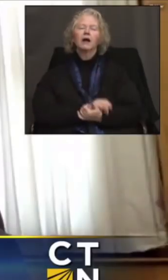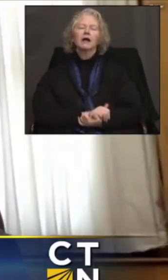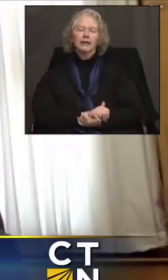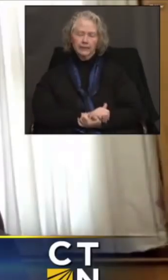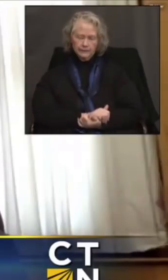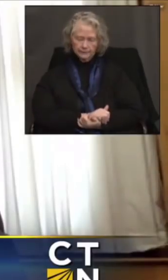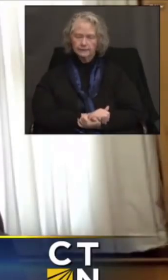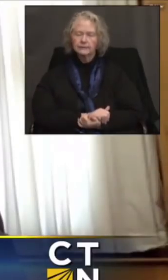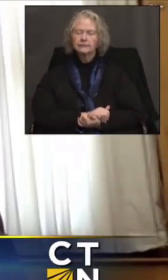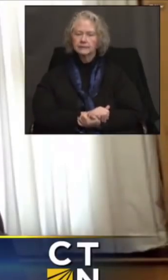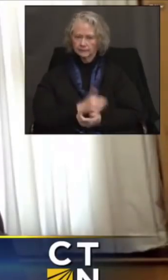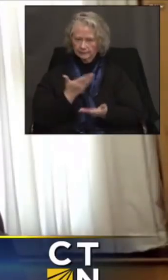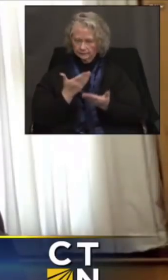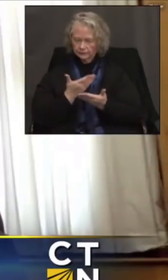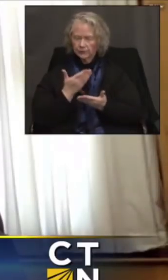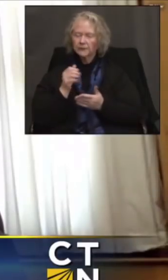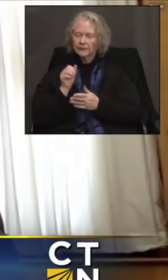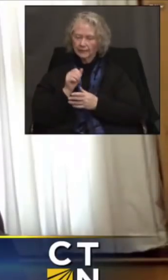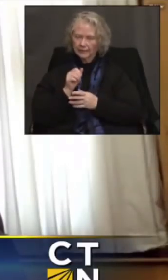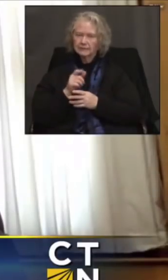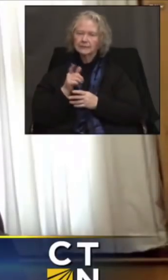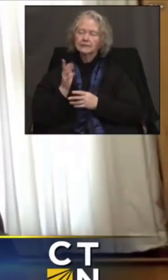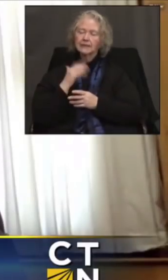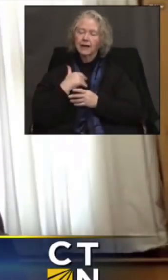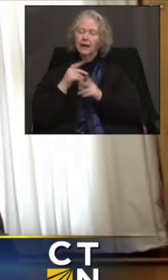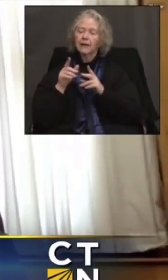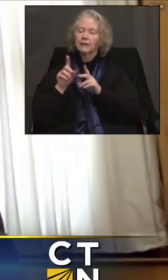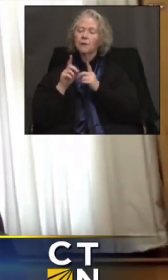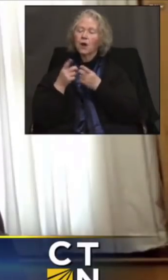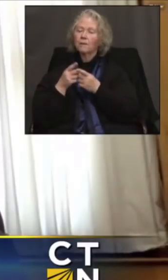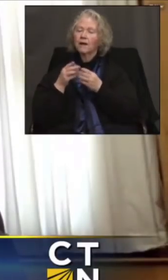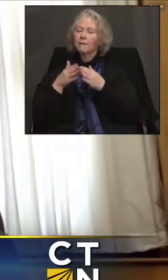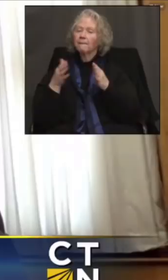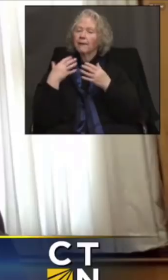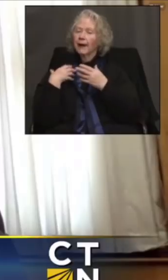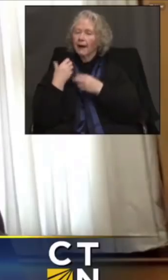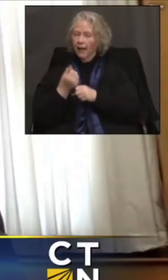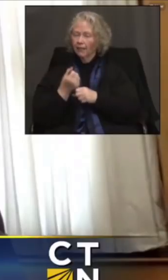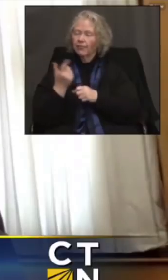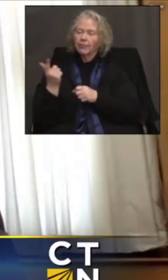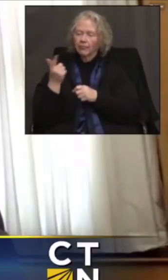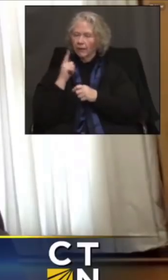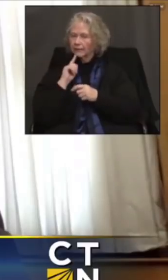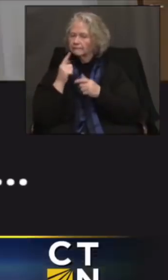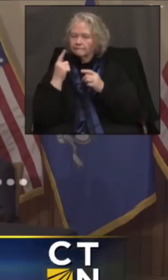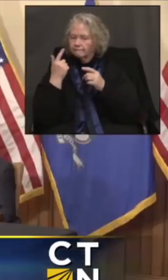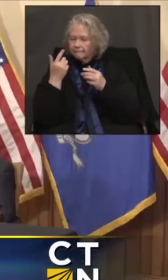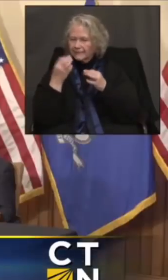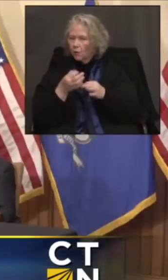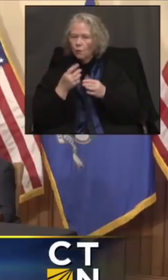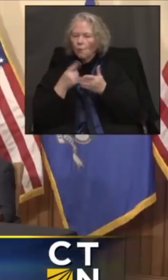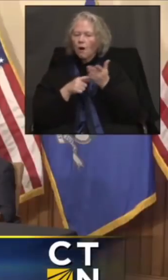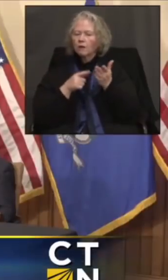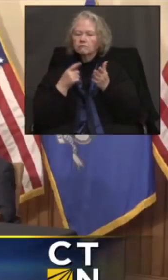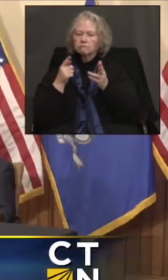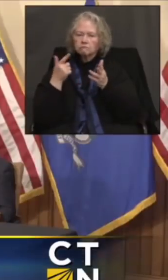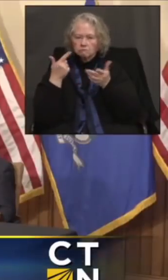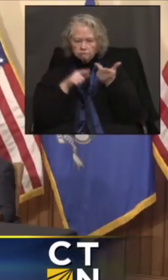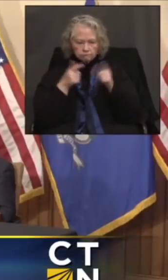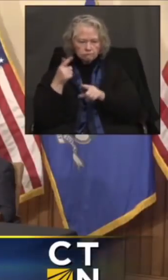at the Department of Public Health is working through with our providers, what consents may be required. Thank you all.